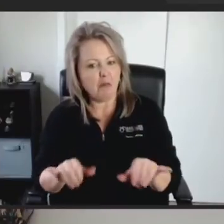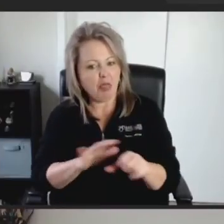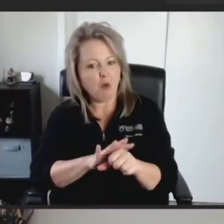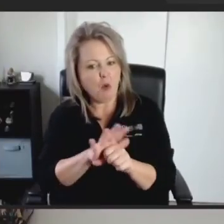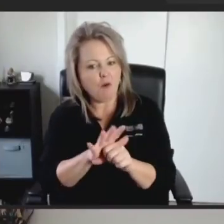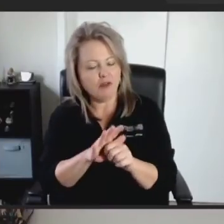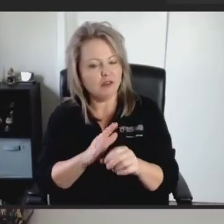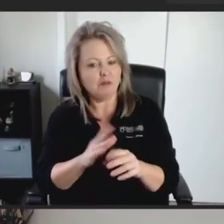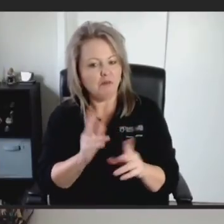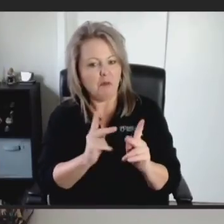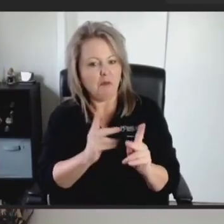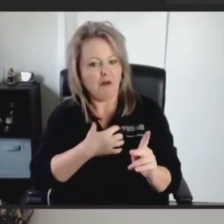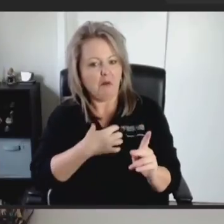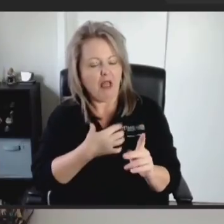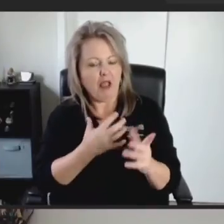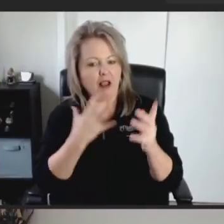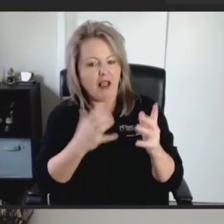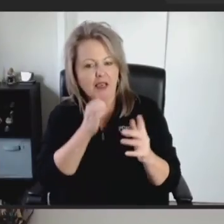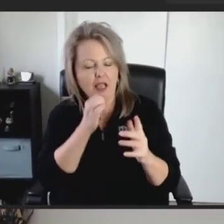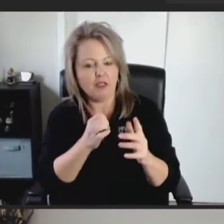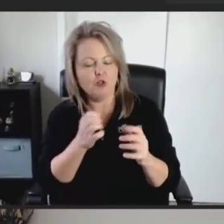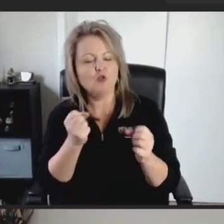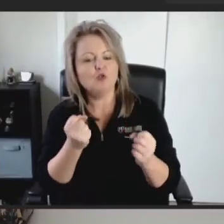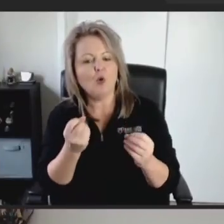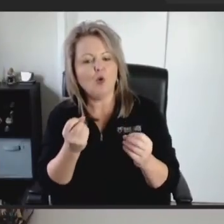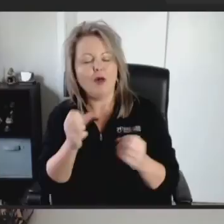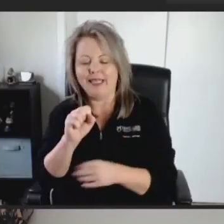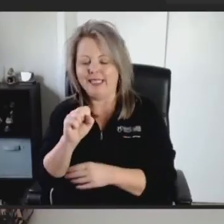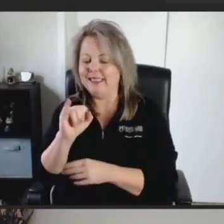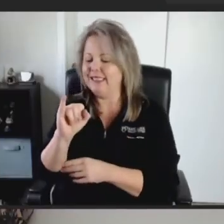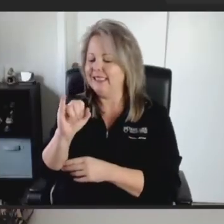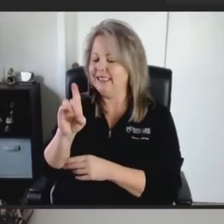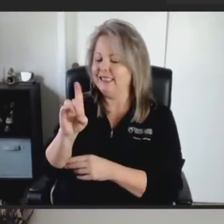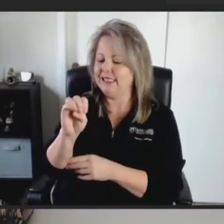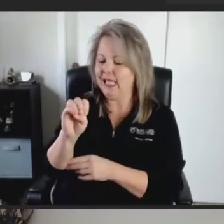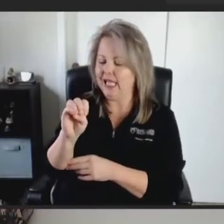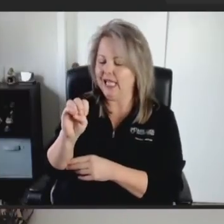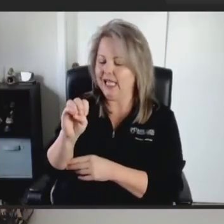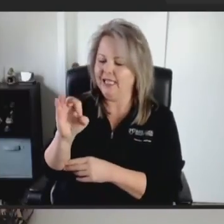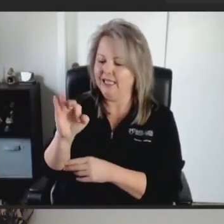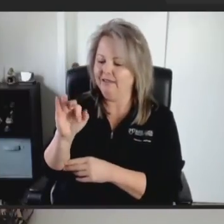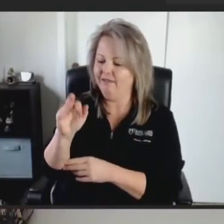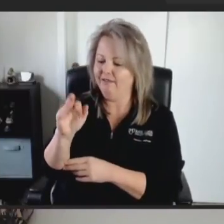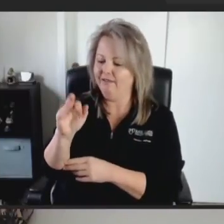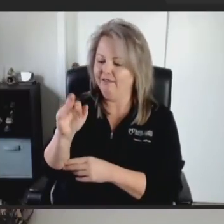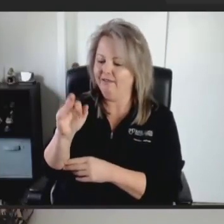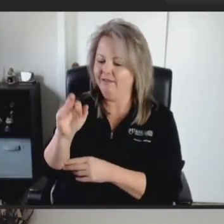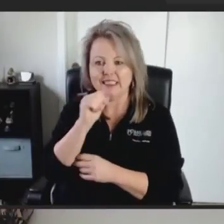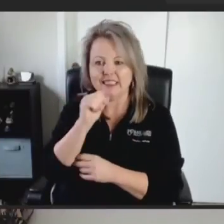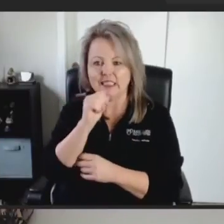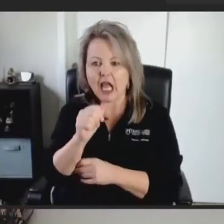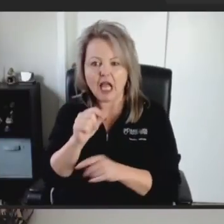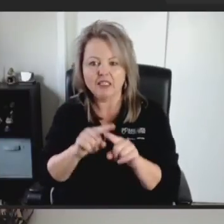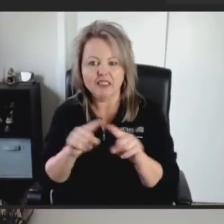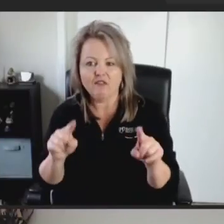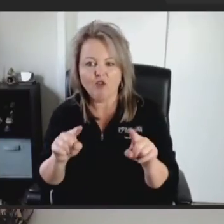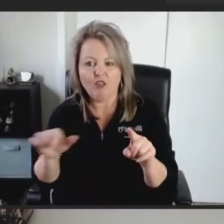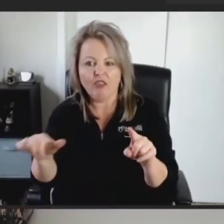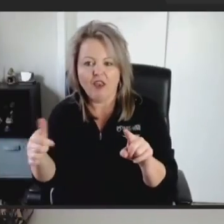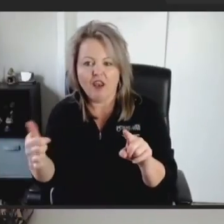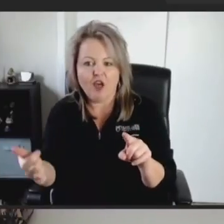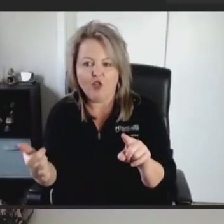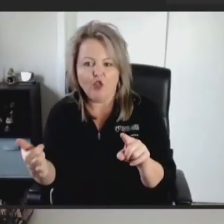a whole lot about. So the side effect profile is really not much different than any other